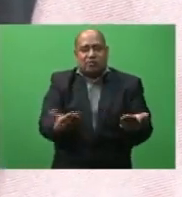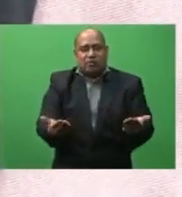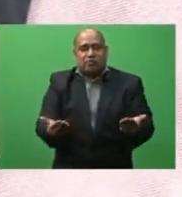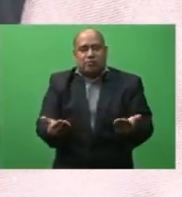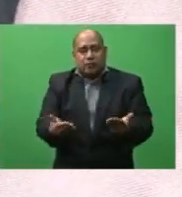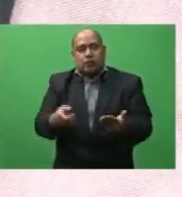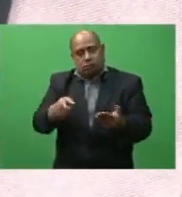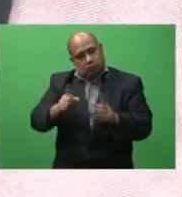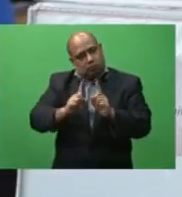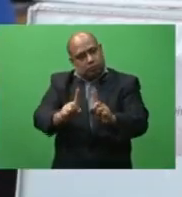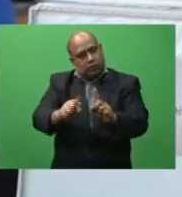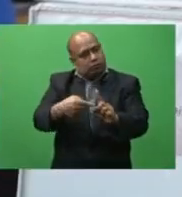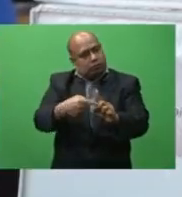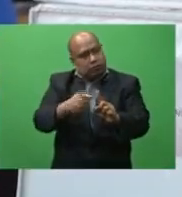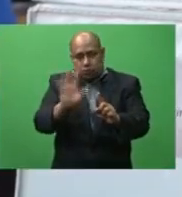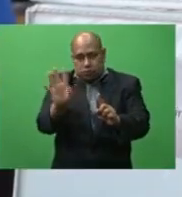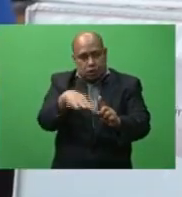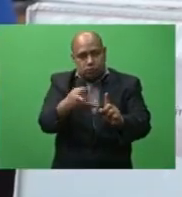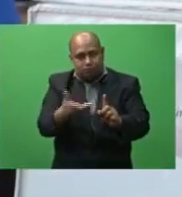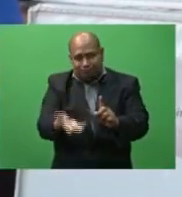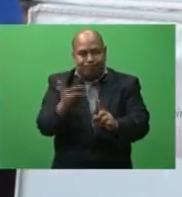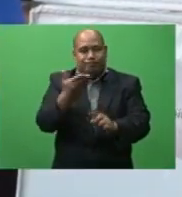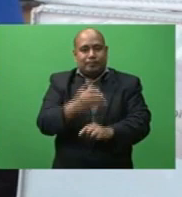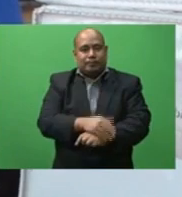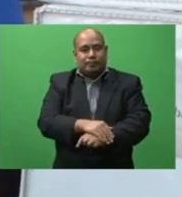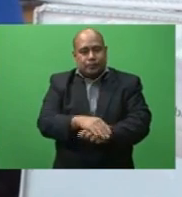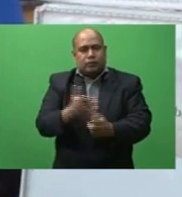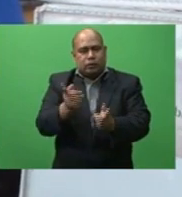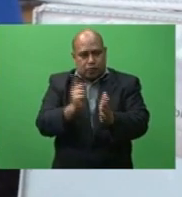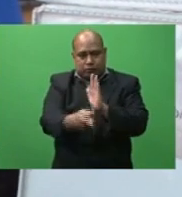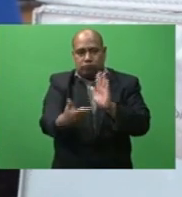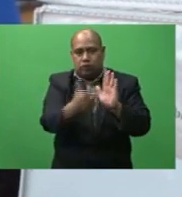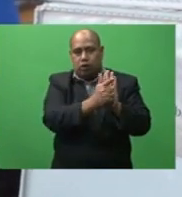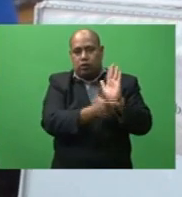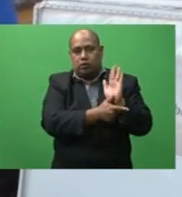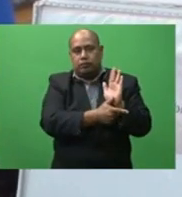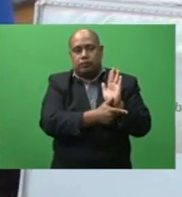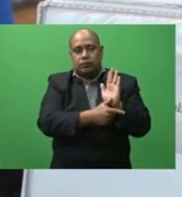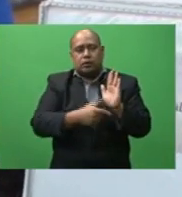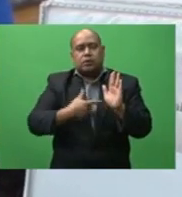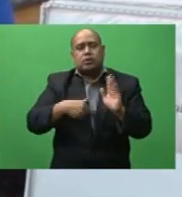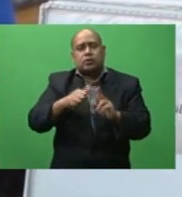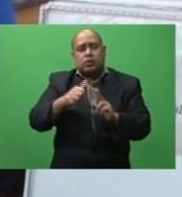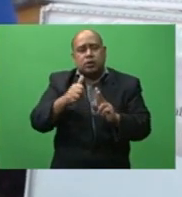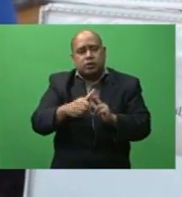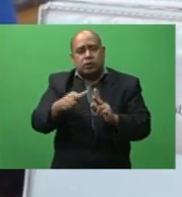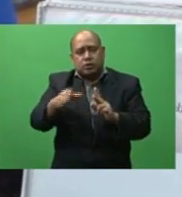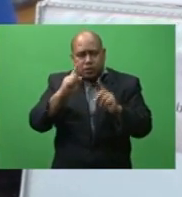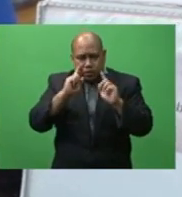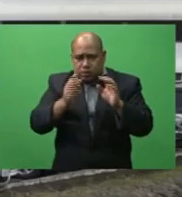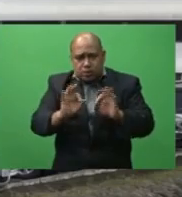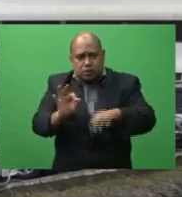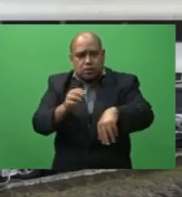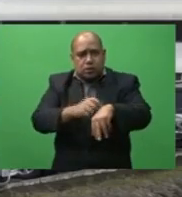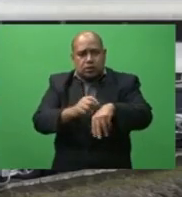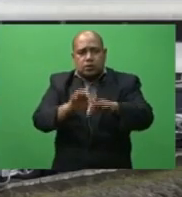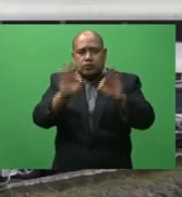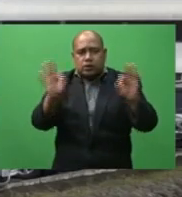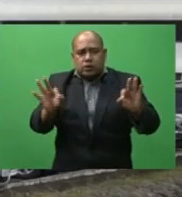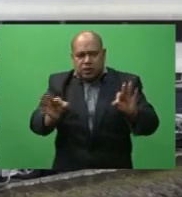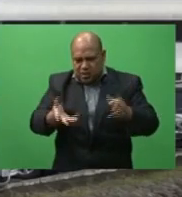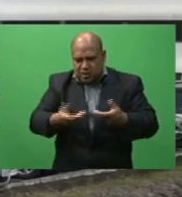all the requirement procedures under the law. He says there is also no time frame set for the matter. Of